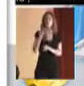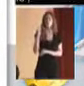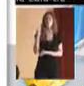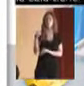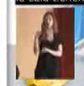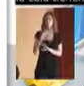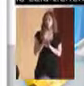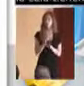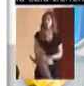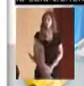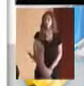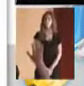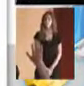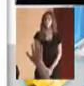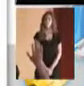if there are any questions.